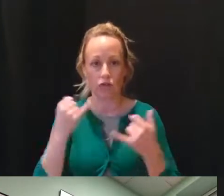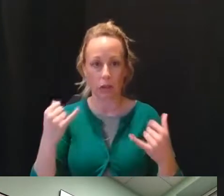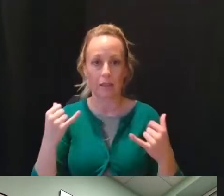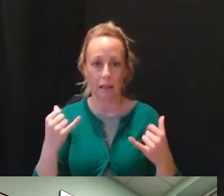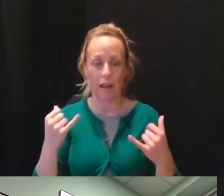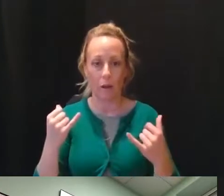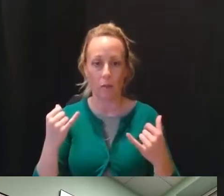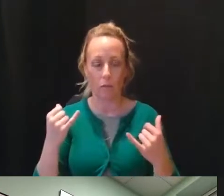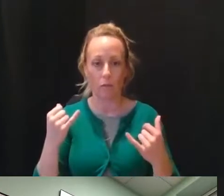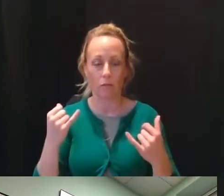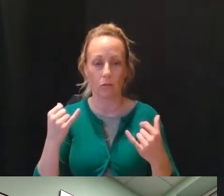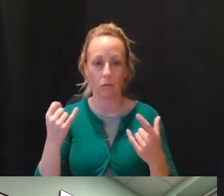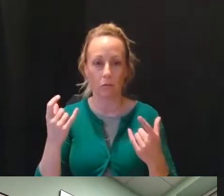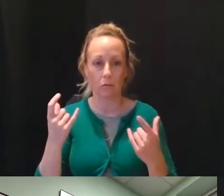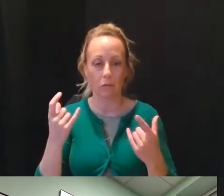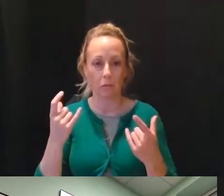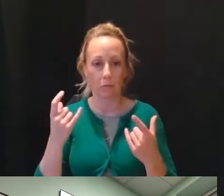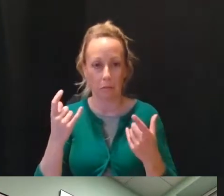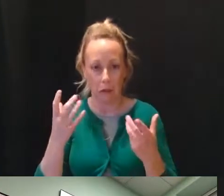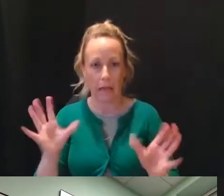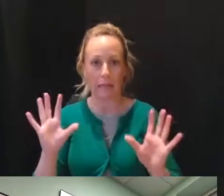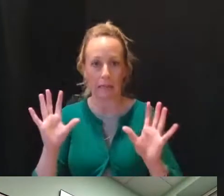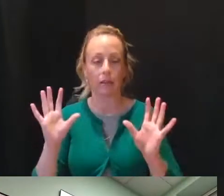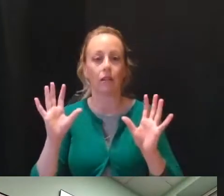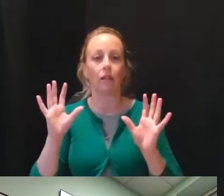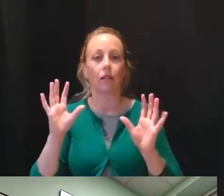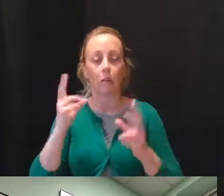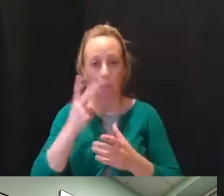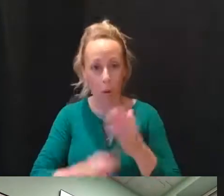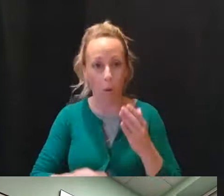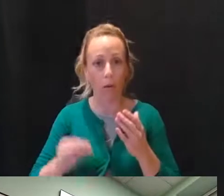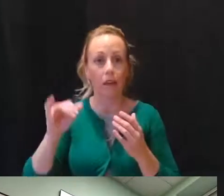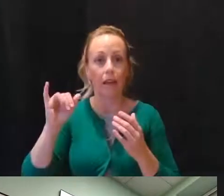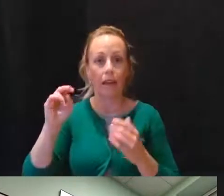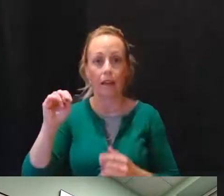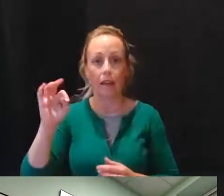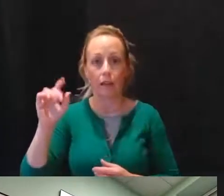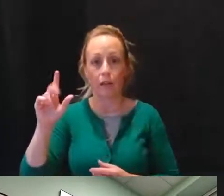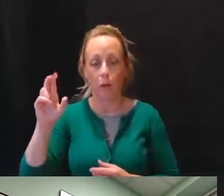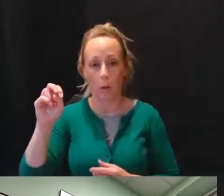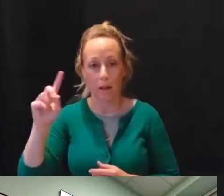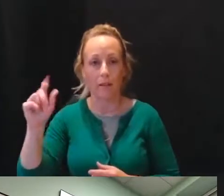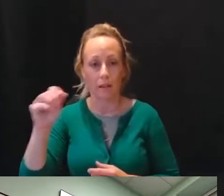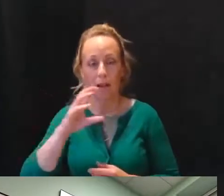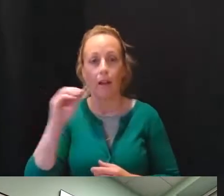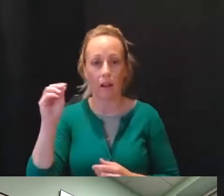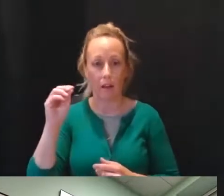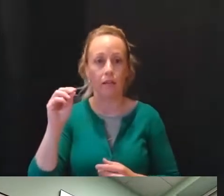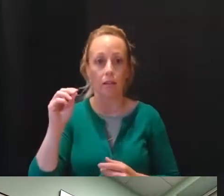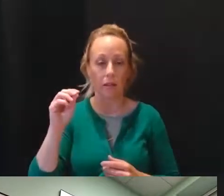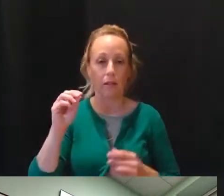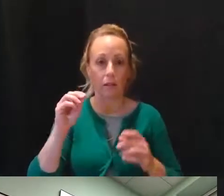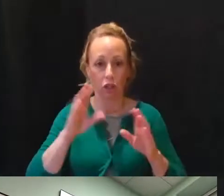Both influenza and respiratory syncytial virus, which is a major problem in